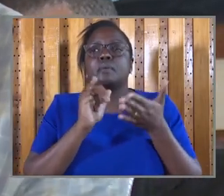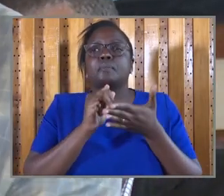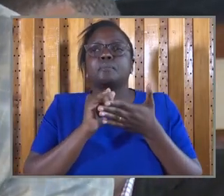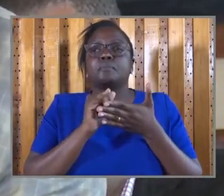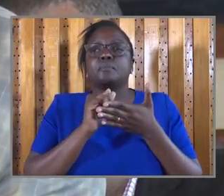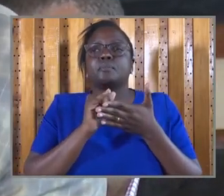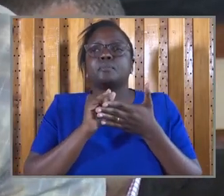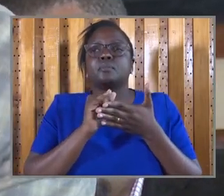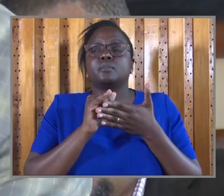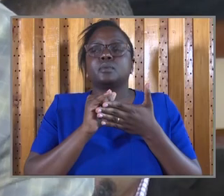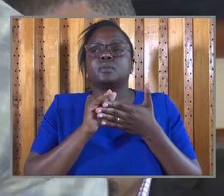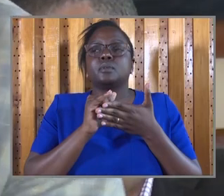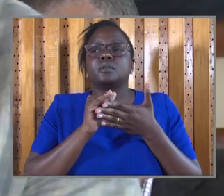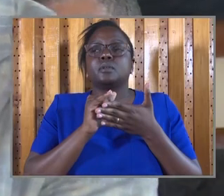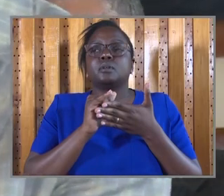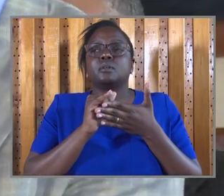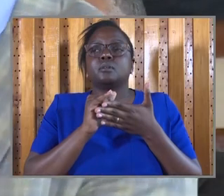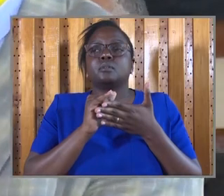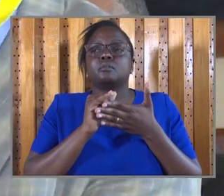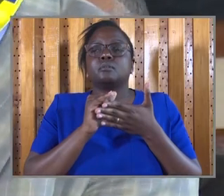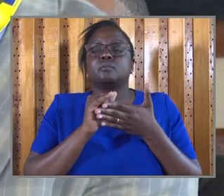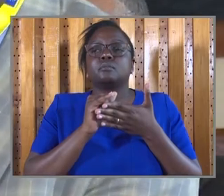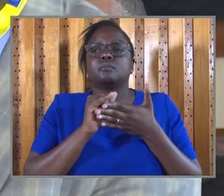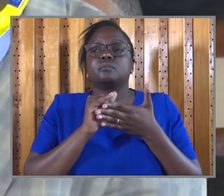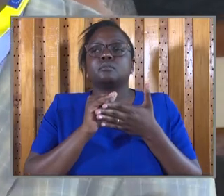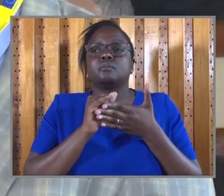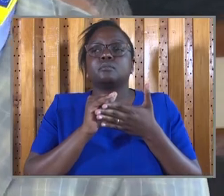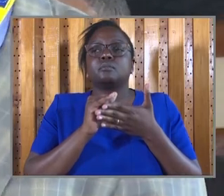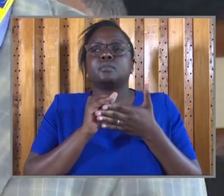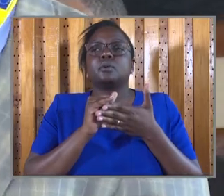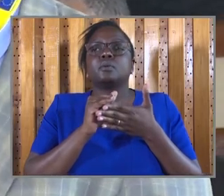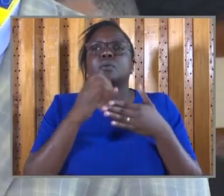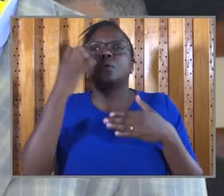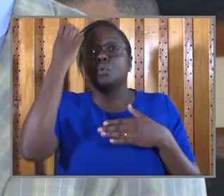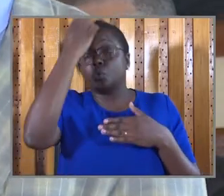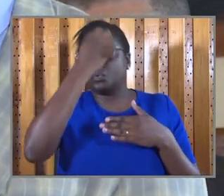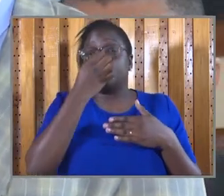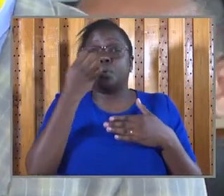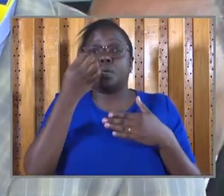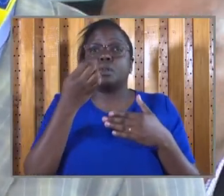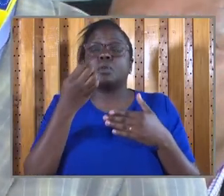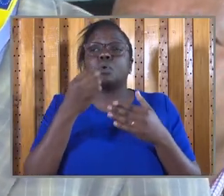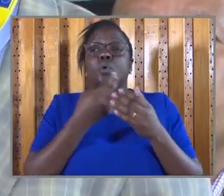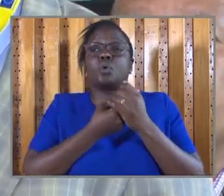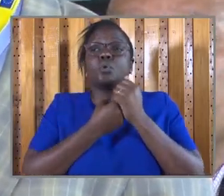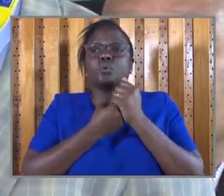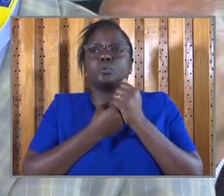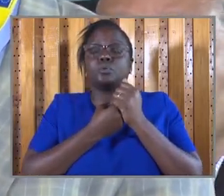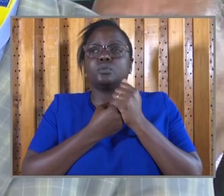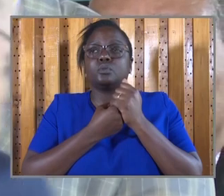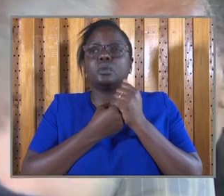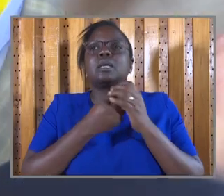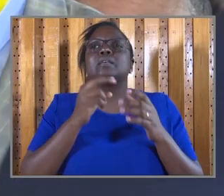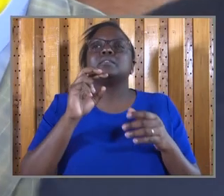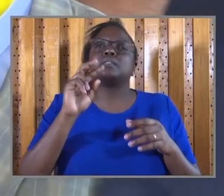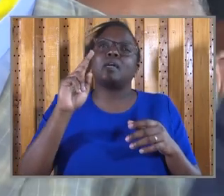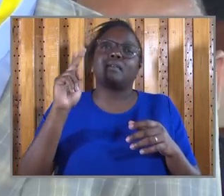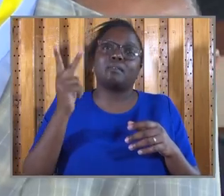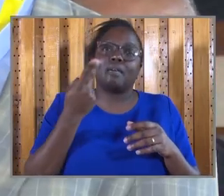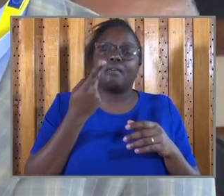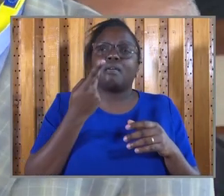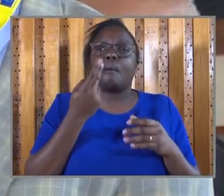by one of my colleagues. Now, European Union is Kenya's second largest trading